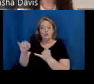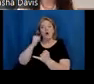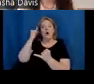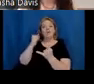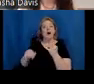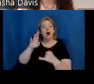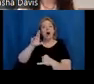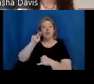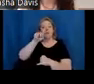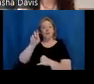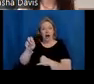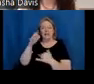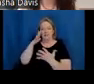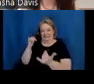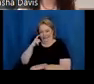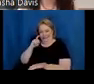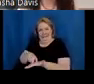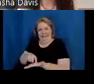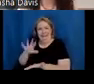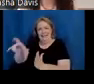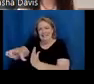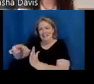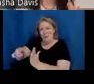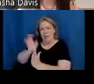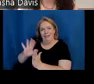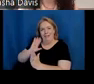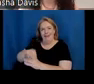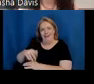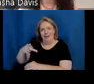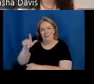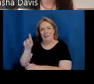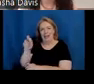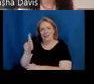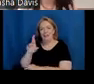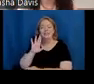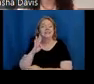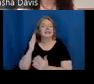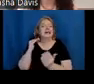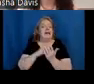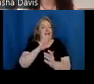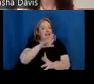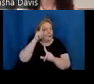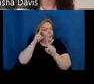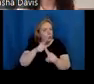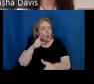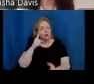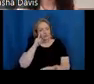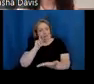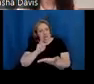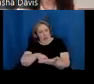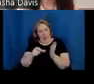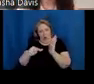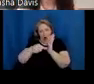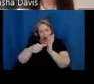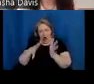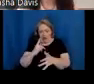sculptures. And this is kind of similar to his work in wood. He wants you to see the artist's hand in that process.